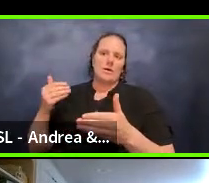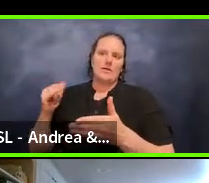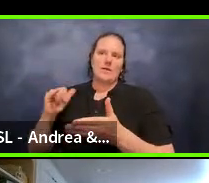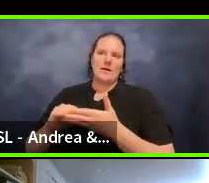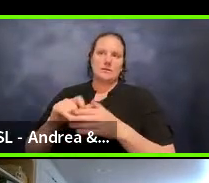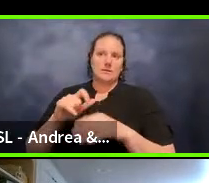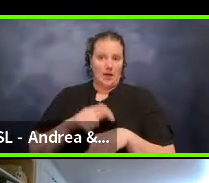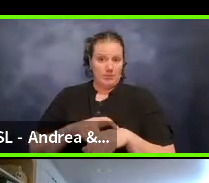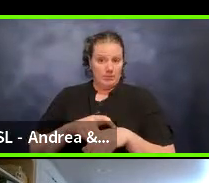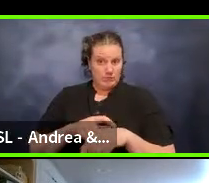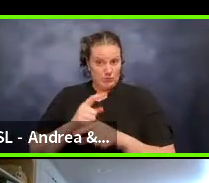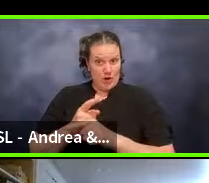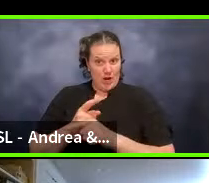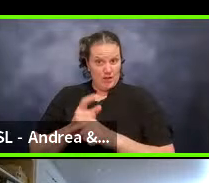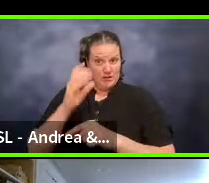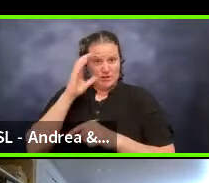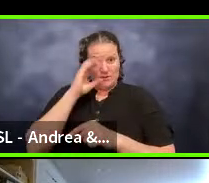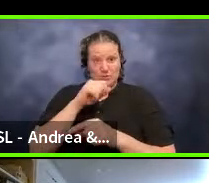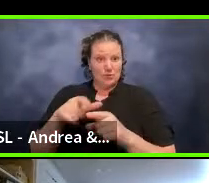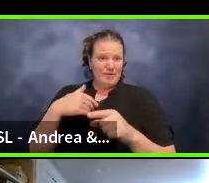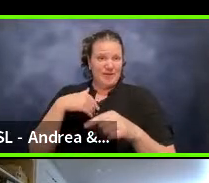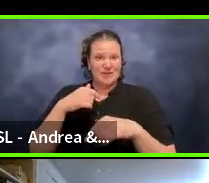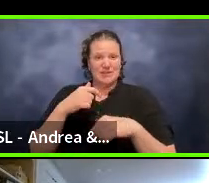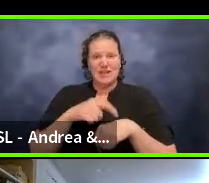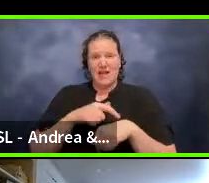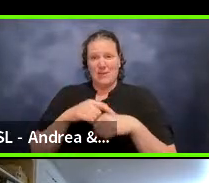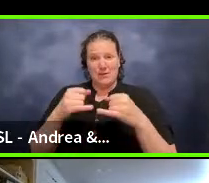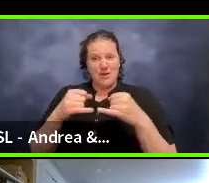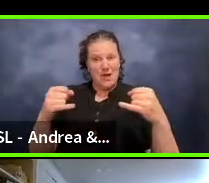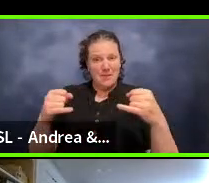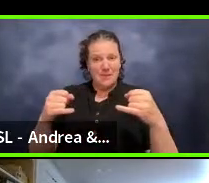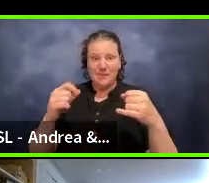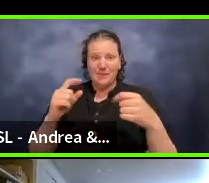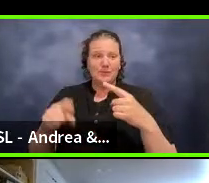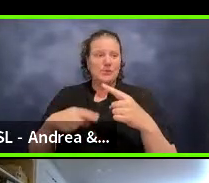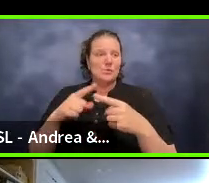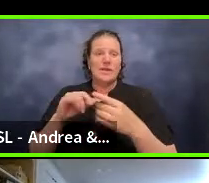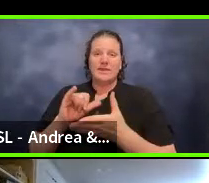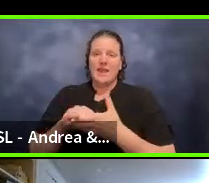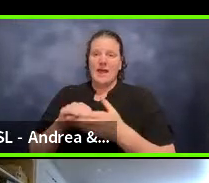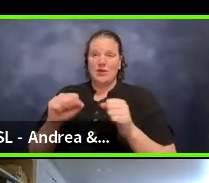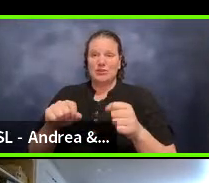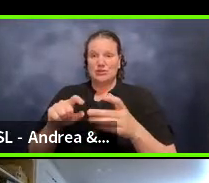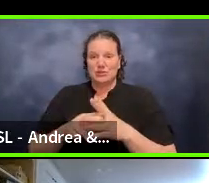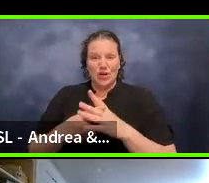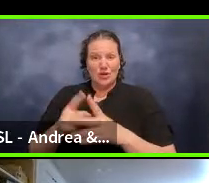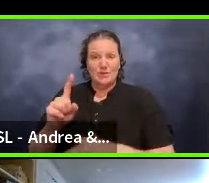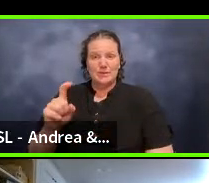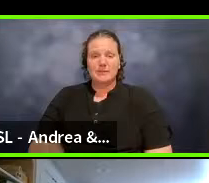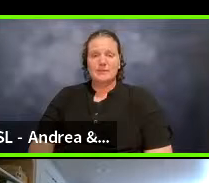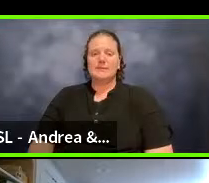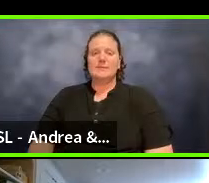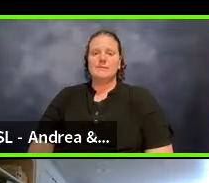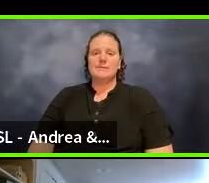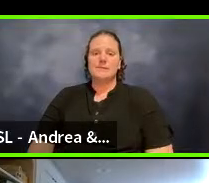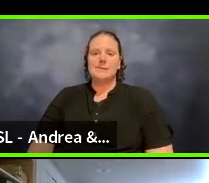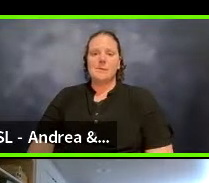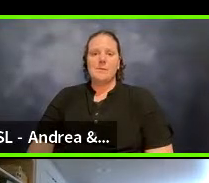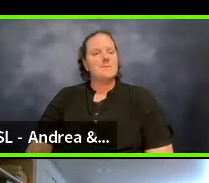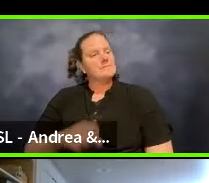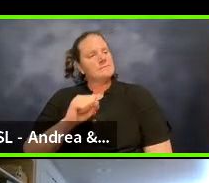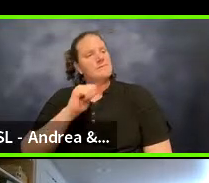that a correct assumption? And do you have kind of a timeline as to when that could begin? So Sam, it's a